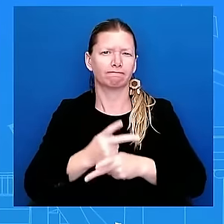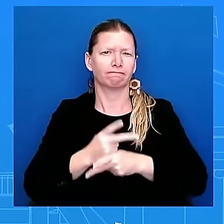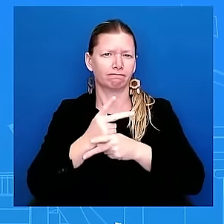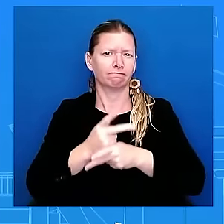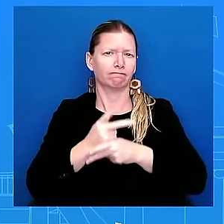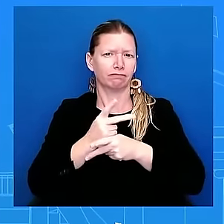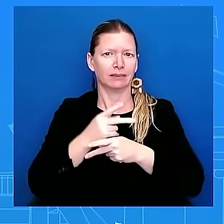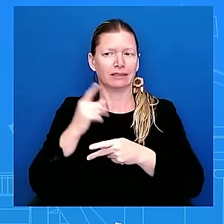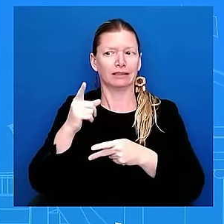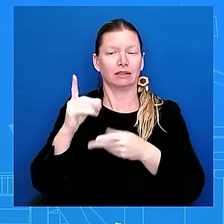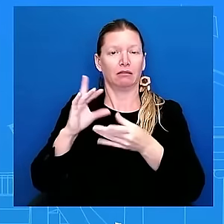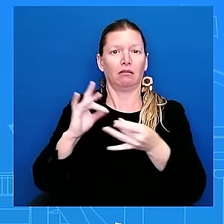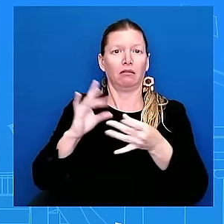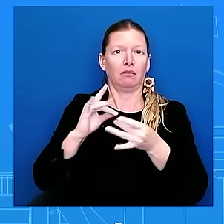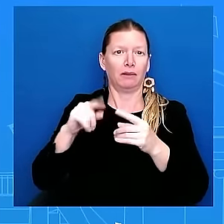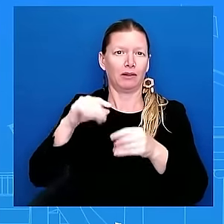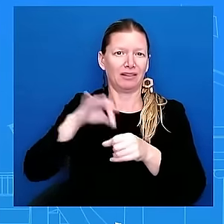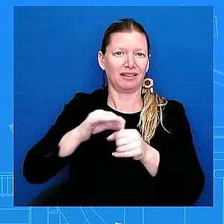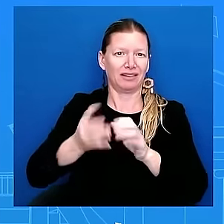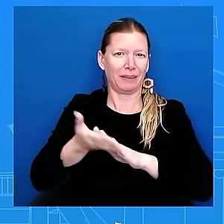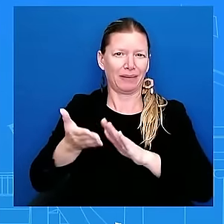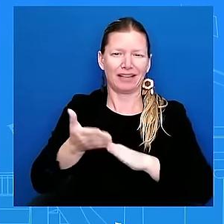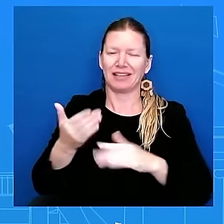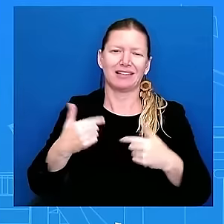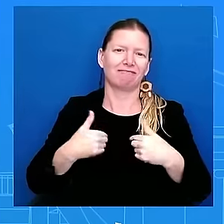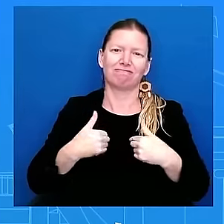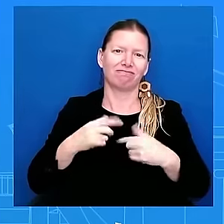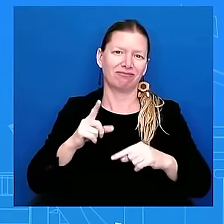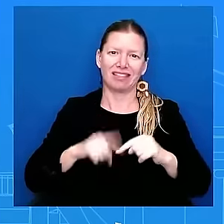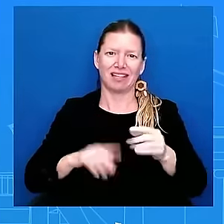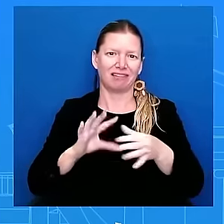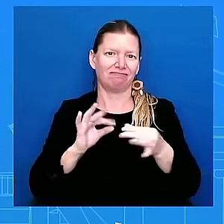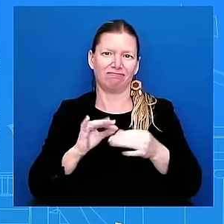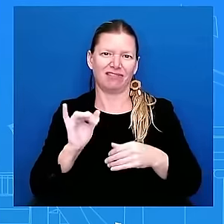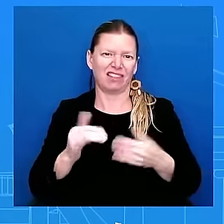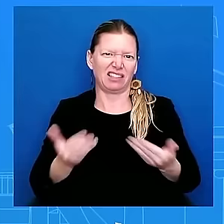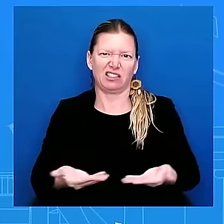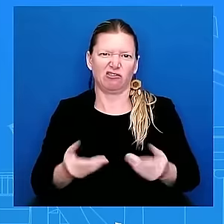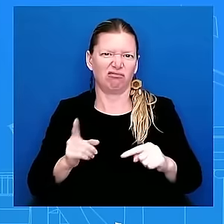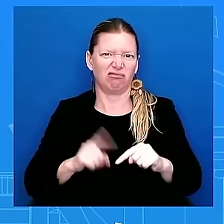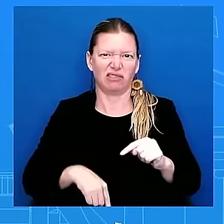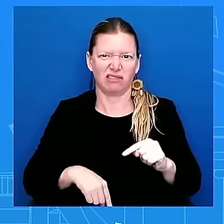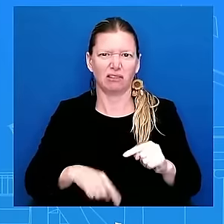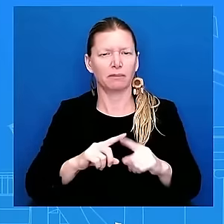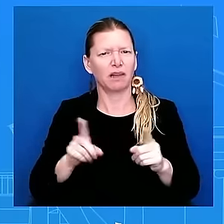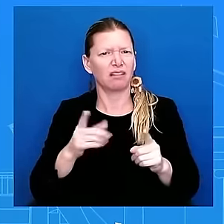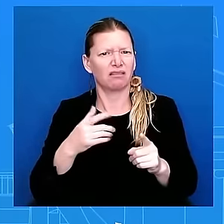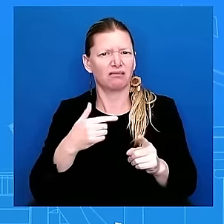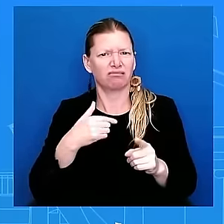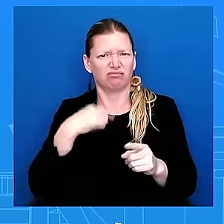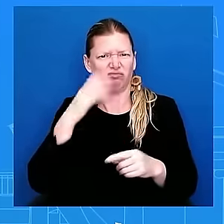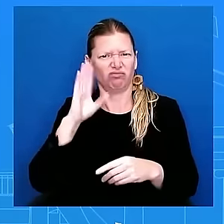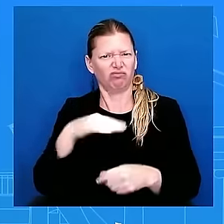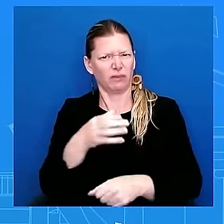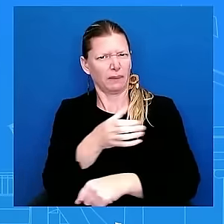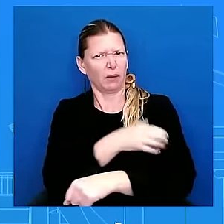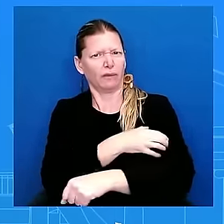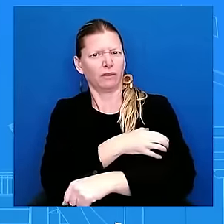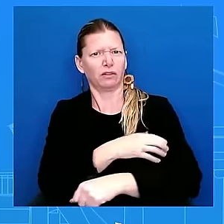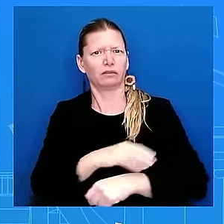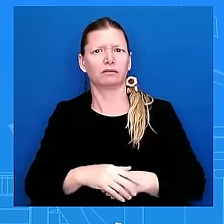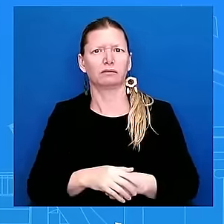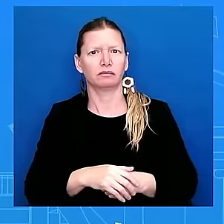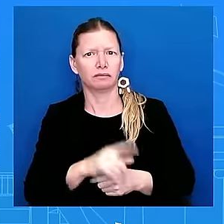But I think it was incredibly powerful. He was reading quotes, but not from a script? Nope, it was not a script. In a big boy press conference, how